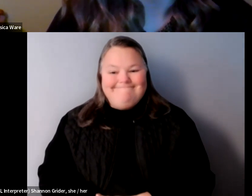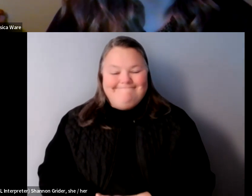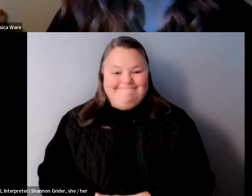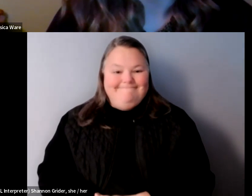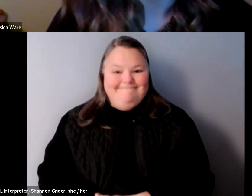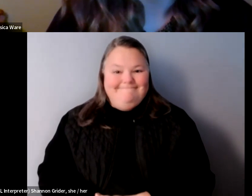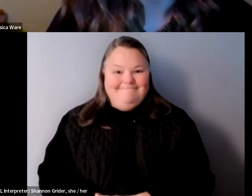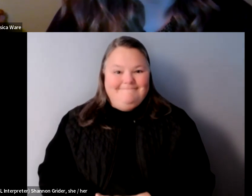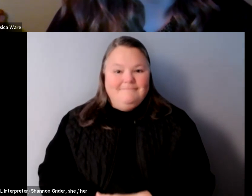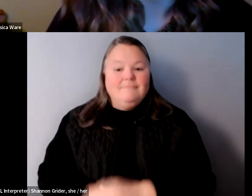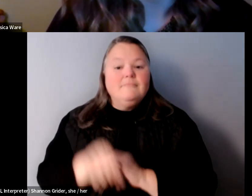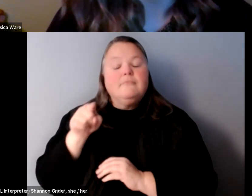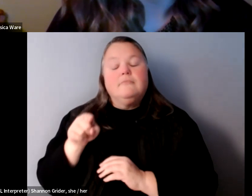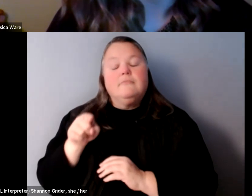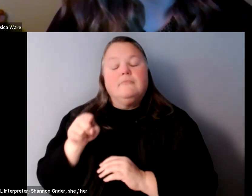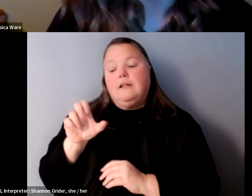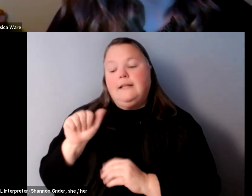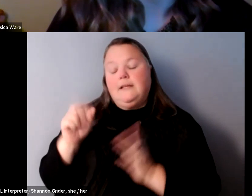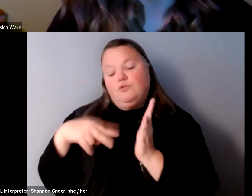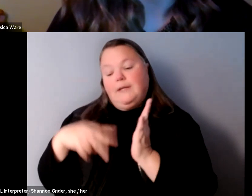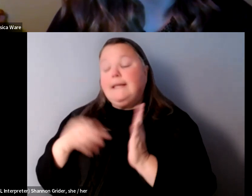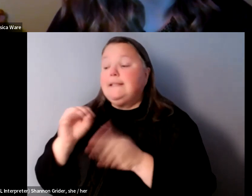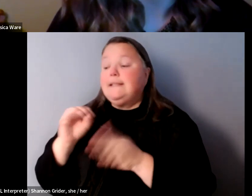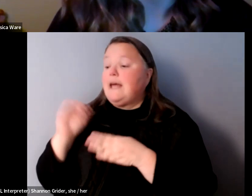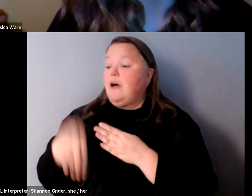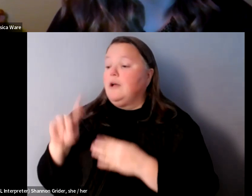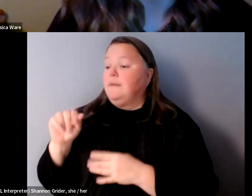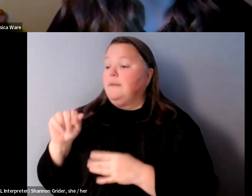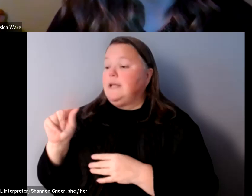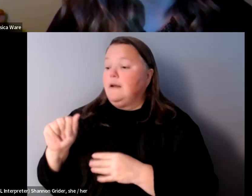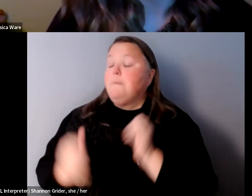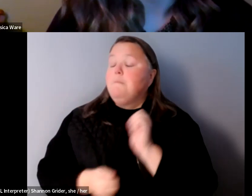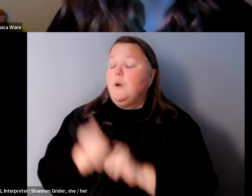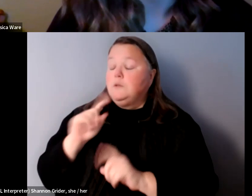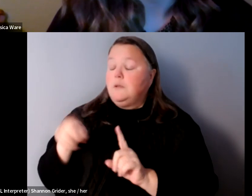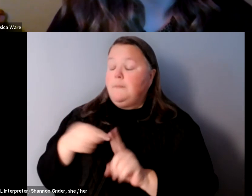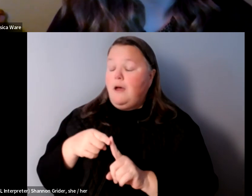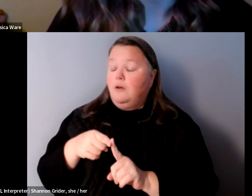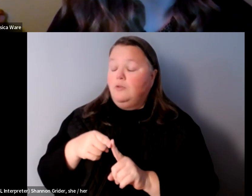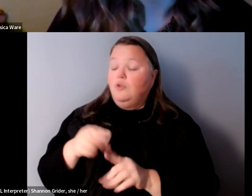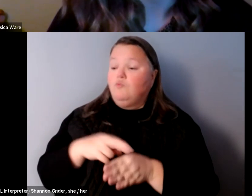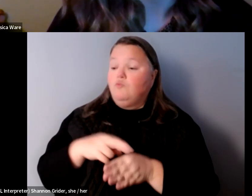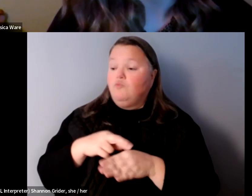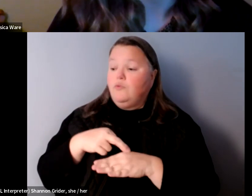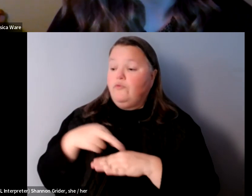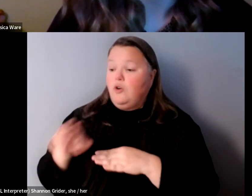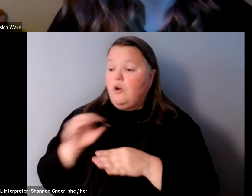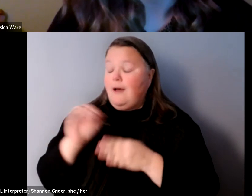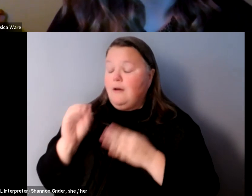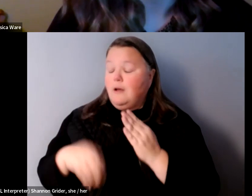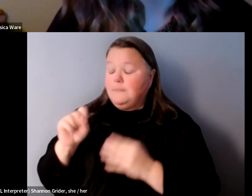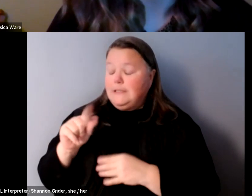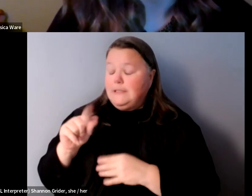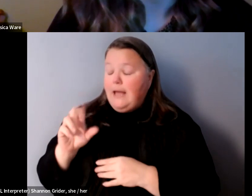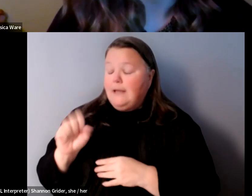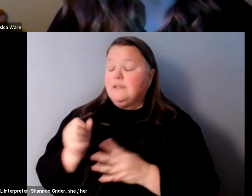Is the outcome data that you collect mostly about referral status, follow through, and other demographic, or did you